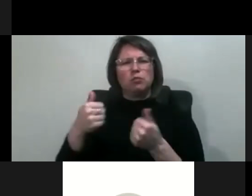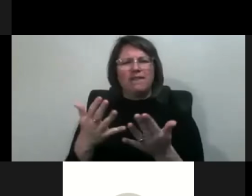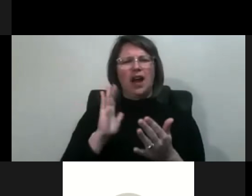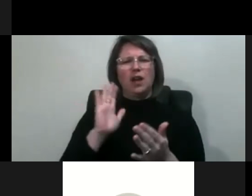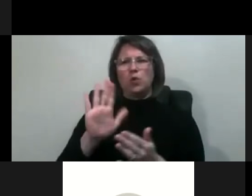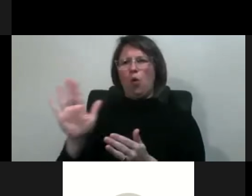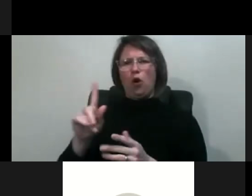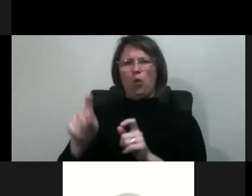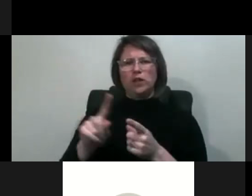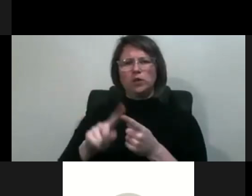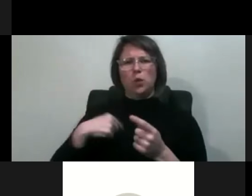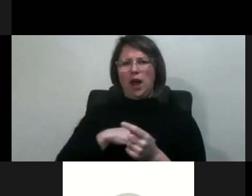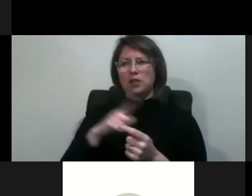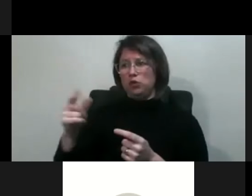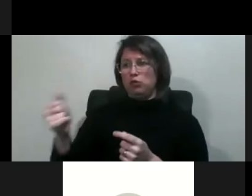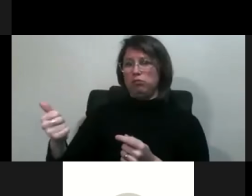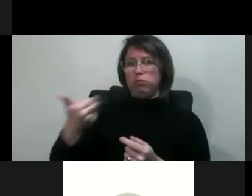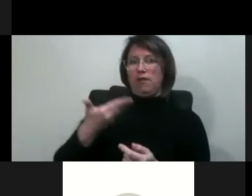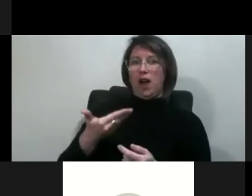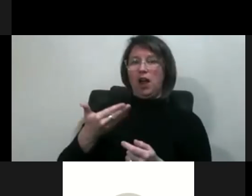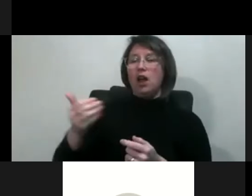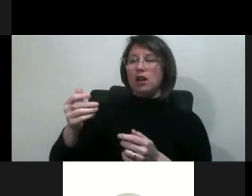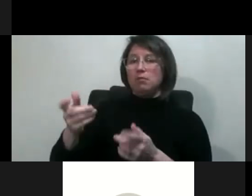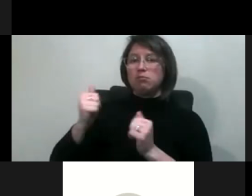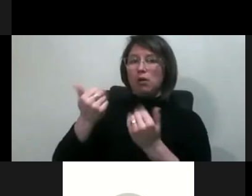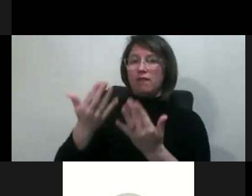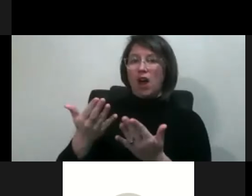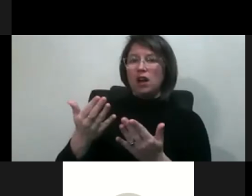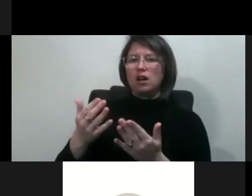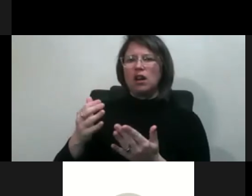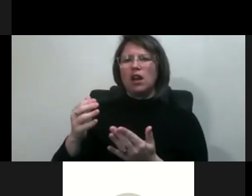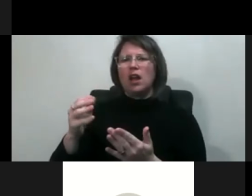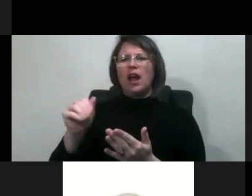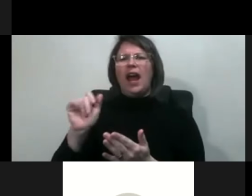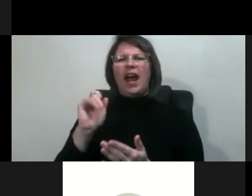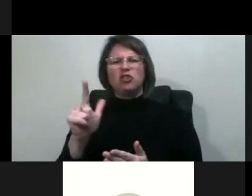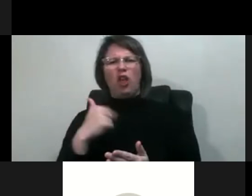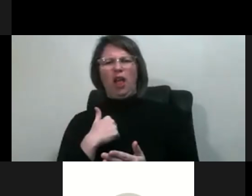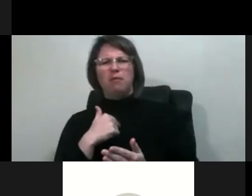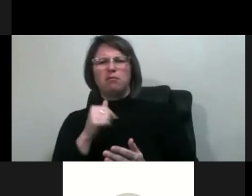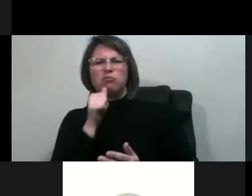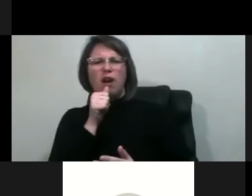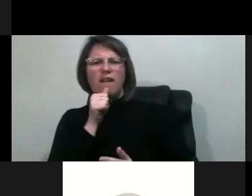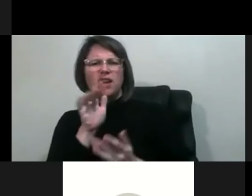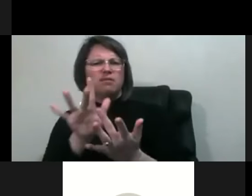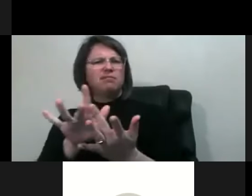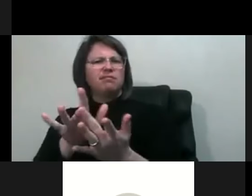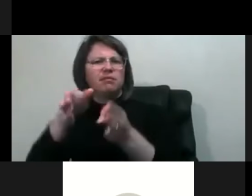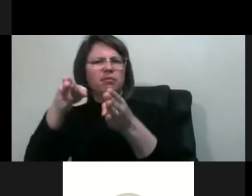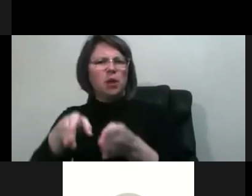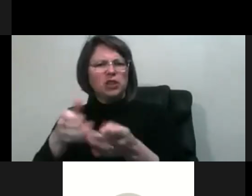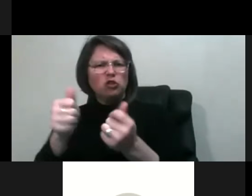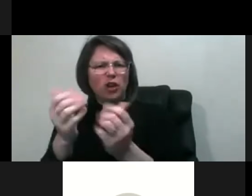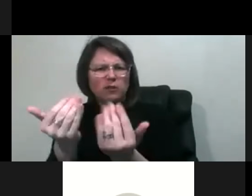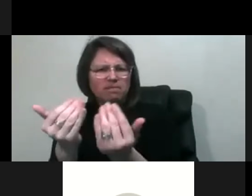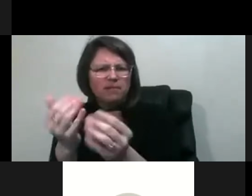someone can get us that question, I will definitely make sure that we respond directly. We'll privately, you know, reach out to the individual and see if we can get there, if they can